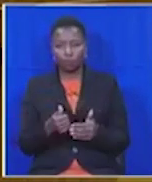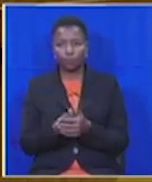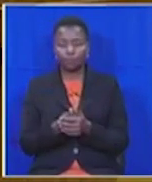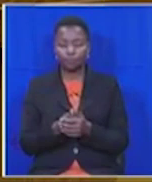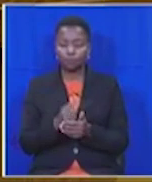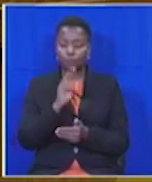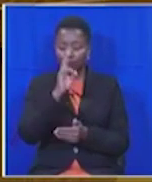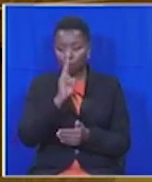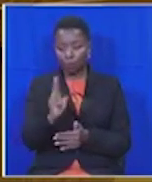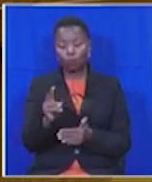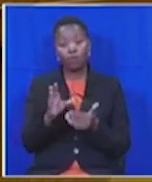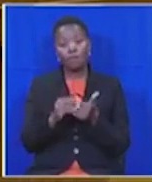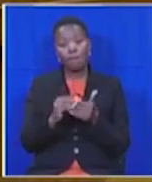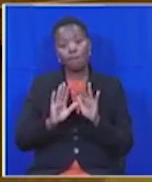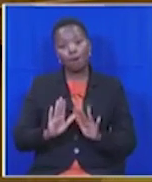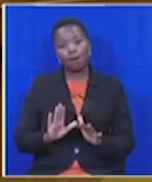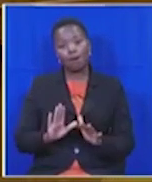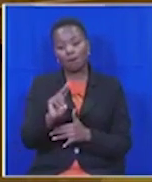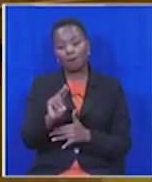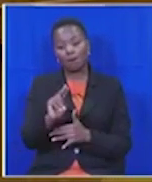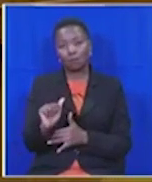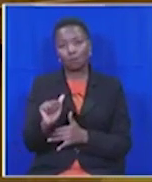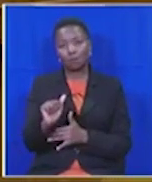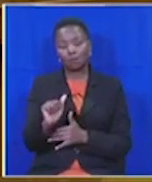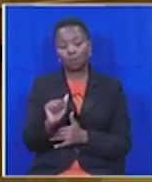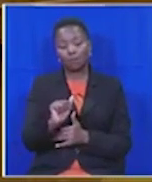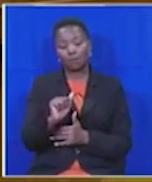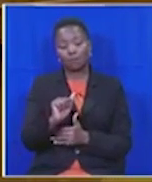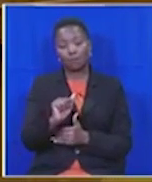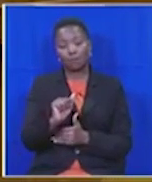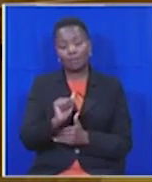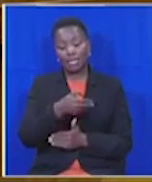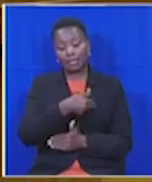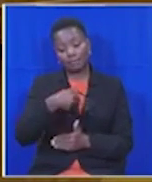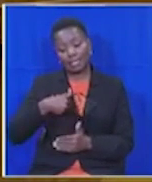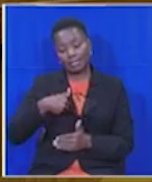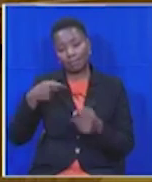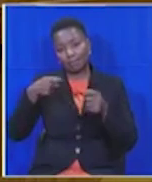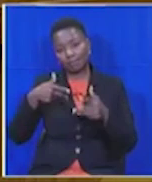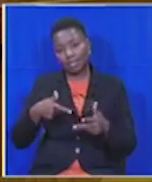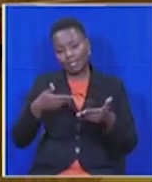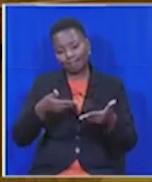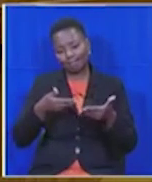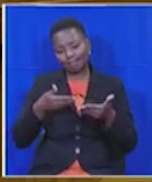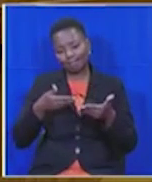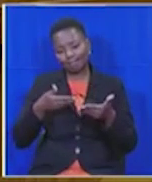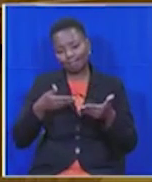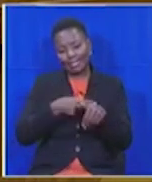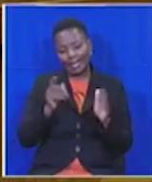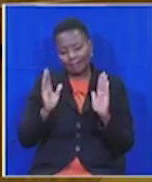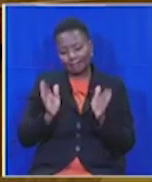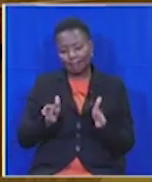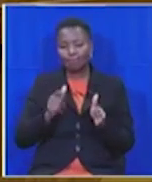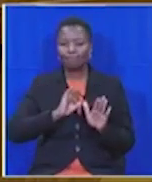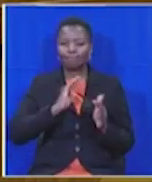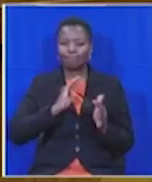National Assembly. Thank you, Honourable Speaker, for giving us time to participate in this